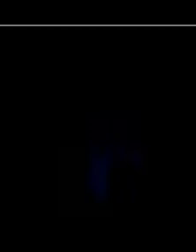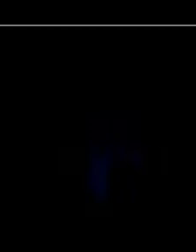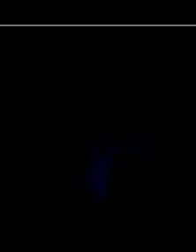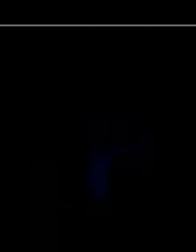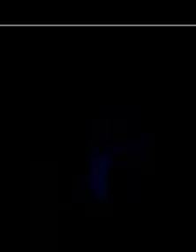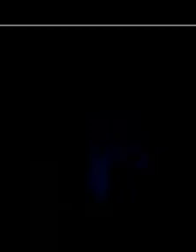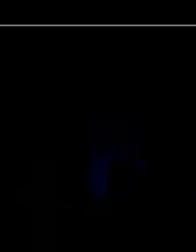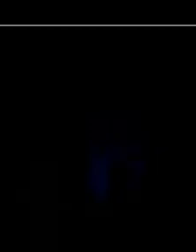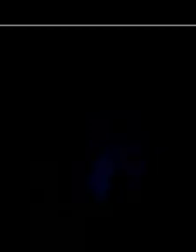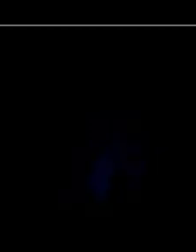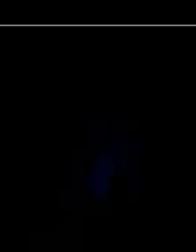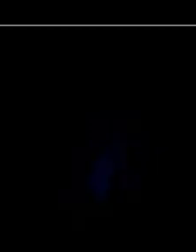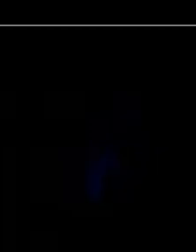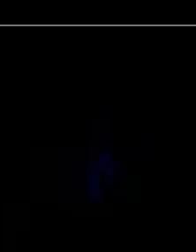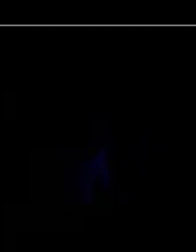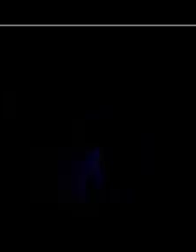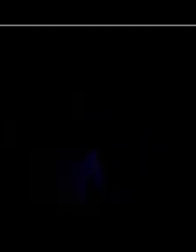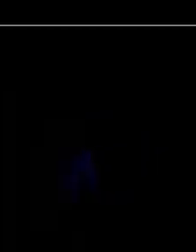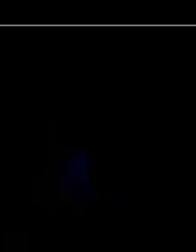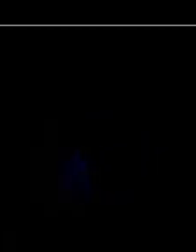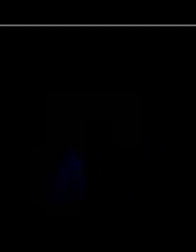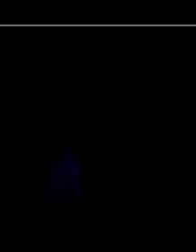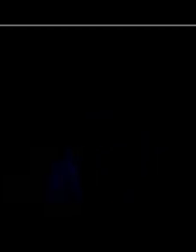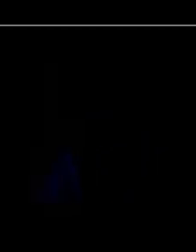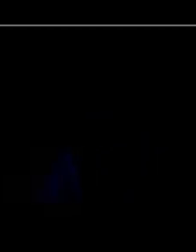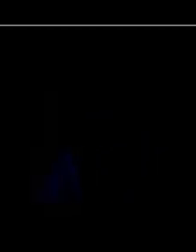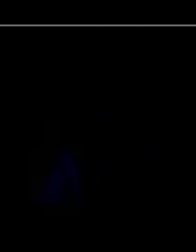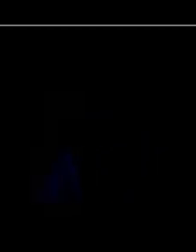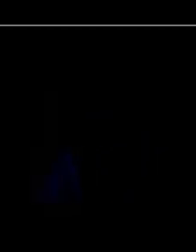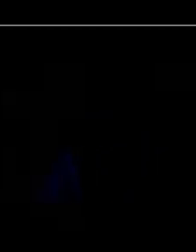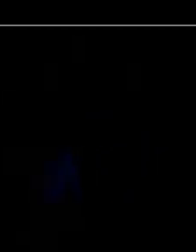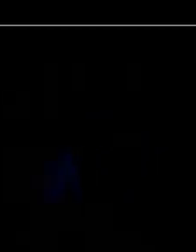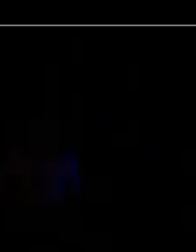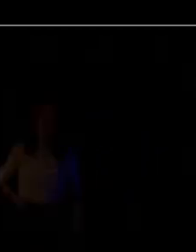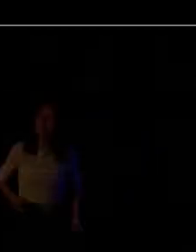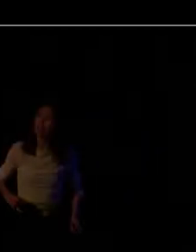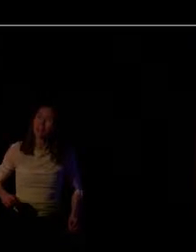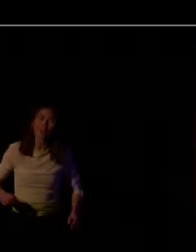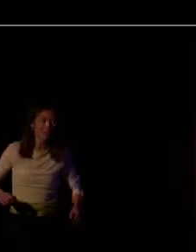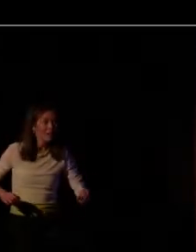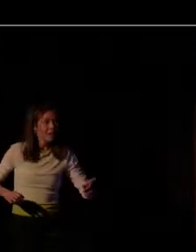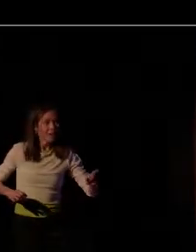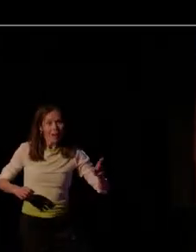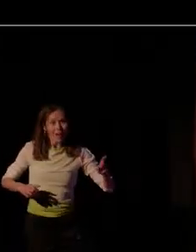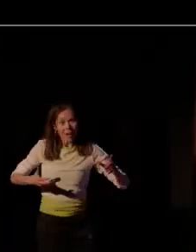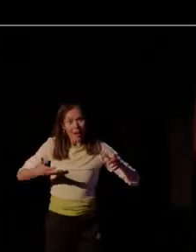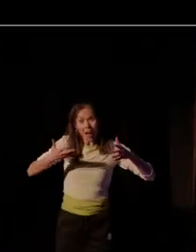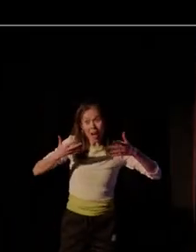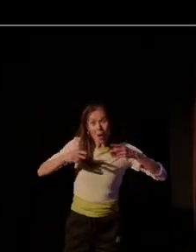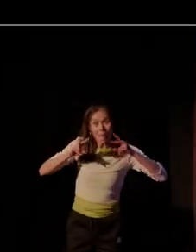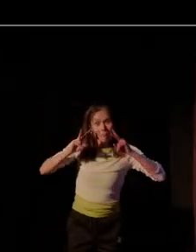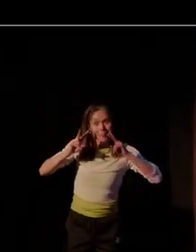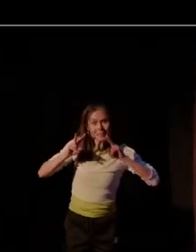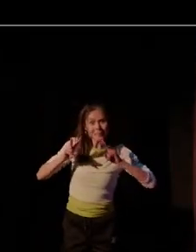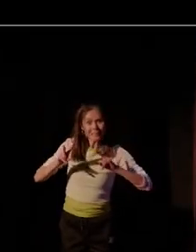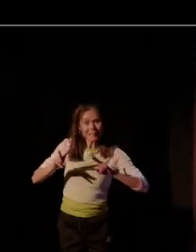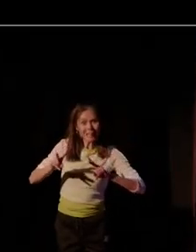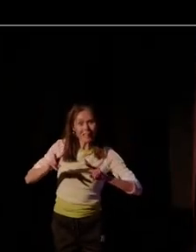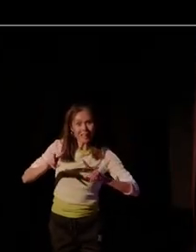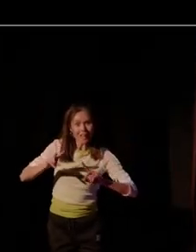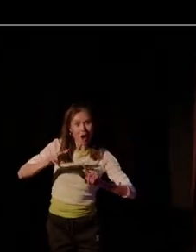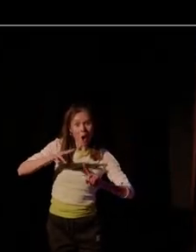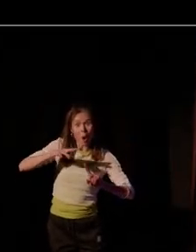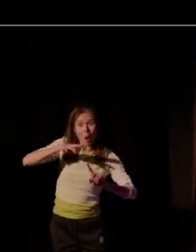I was there at the opening of the bundle and box and heard the old shepherd tell how she had found it. But